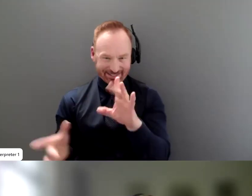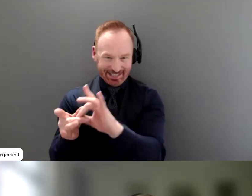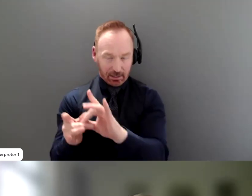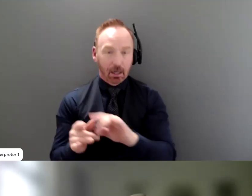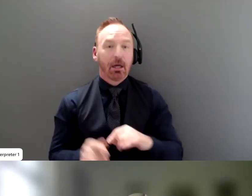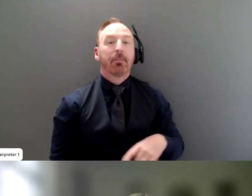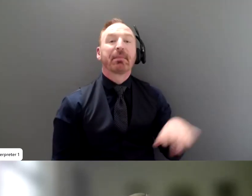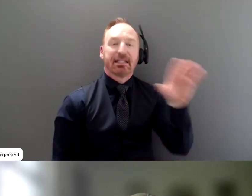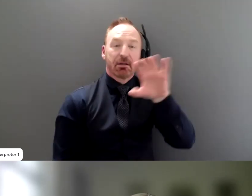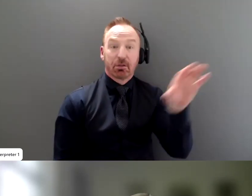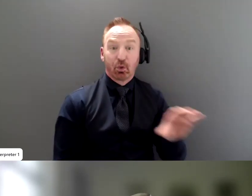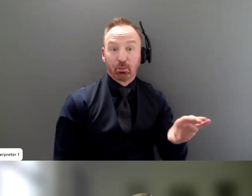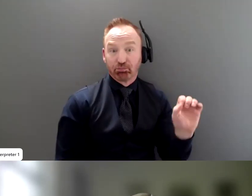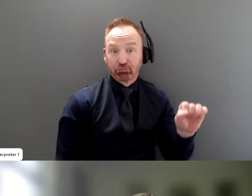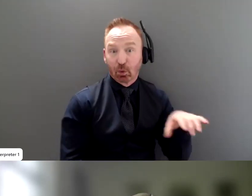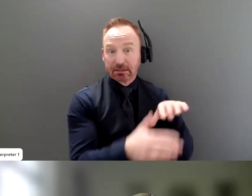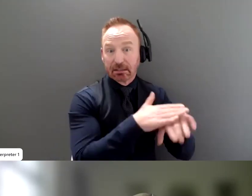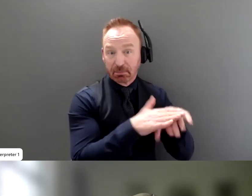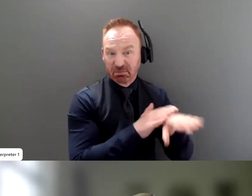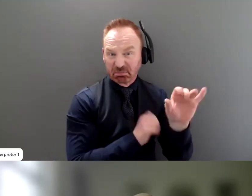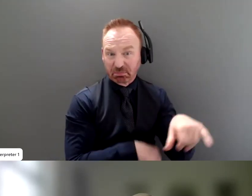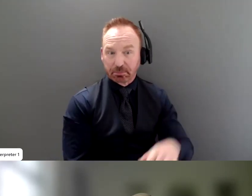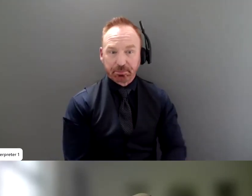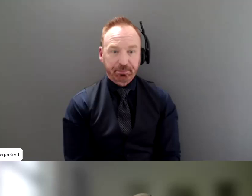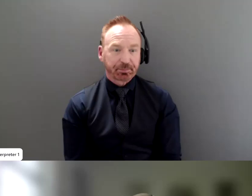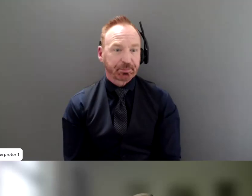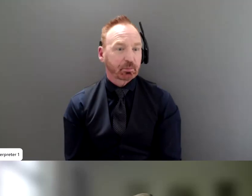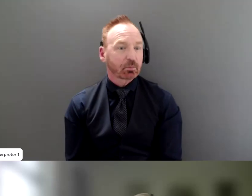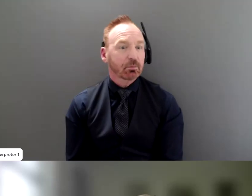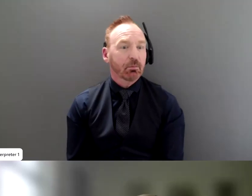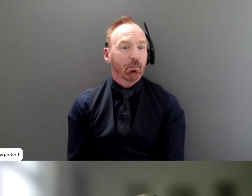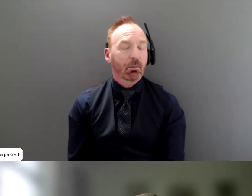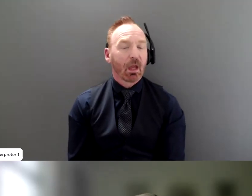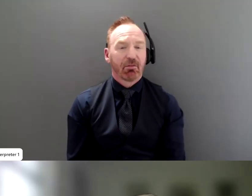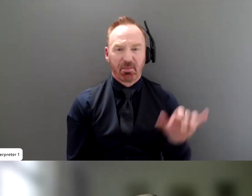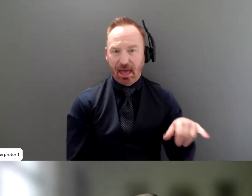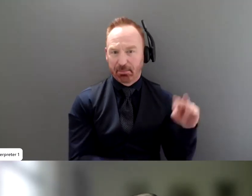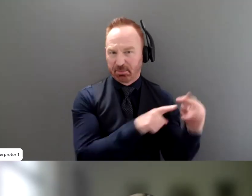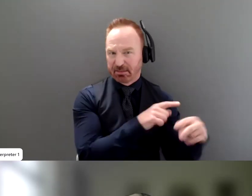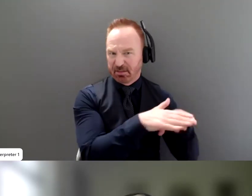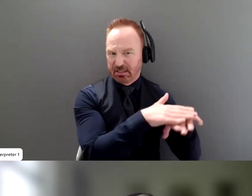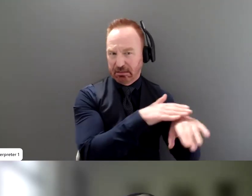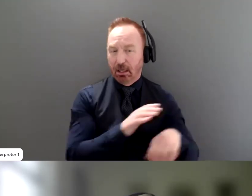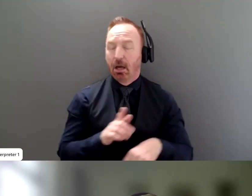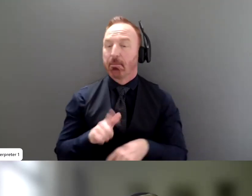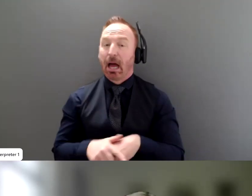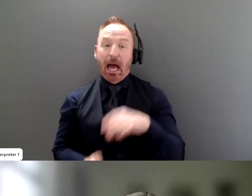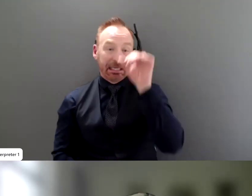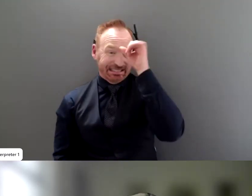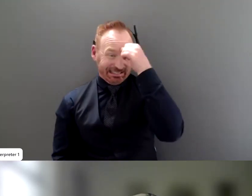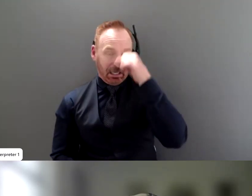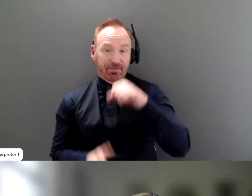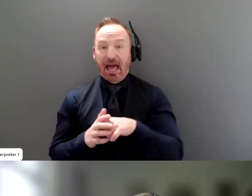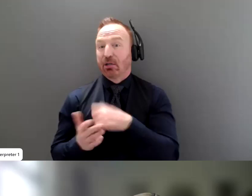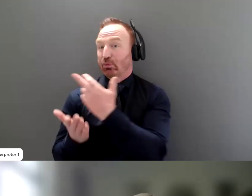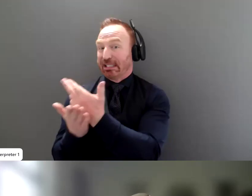it's accessible in that sense. Wonderful. And just as a reminder, the resources, which we couldn't display on the screen as